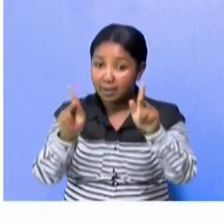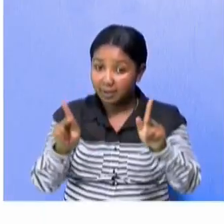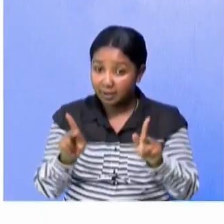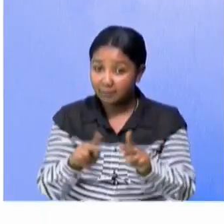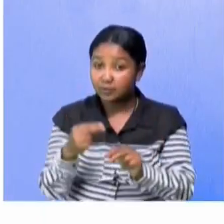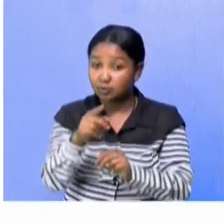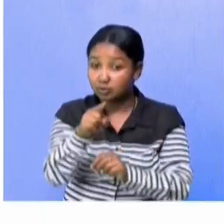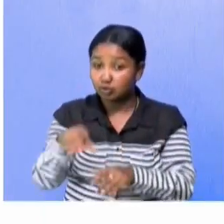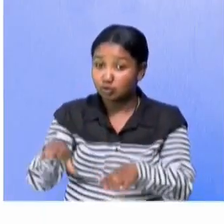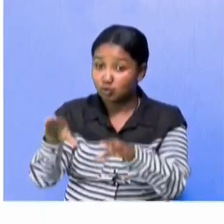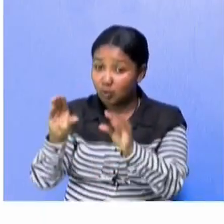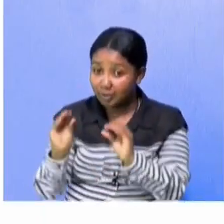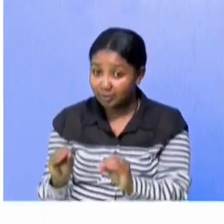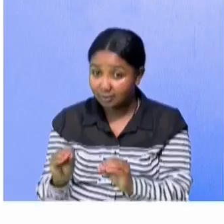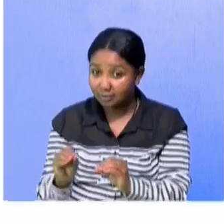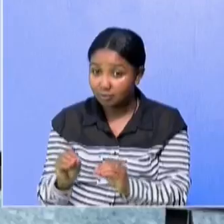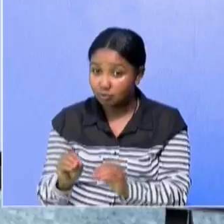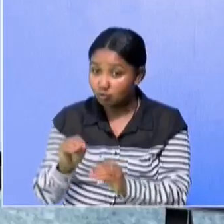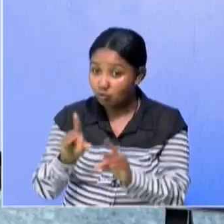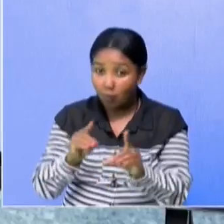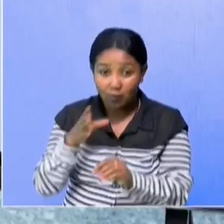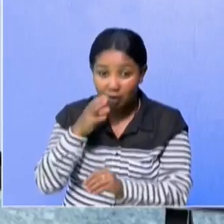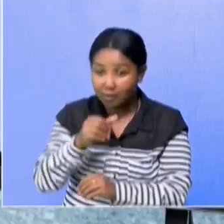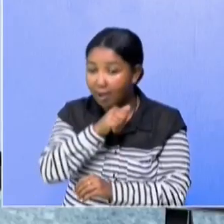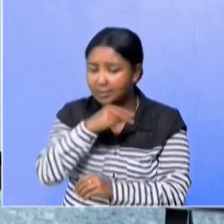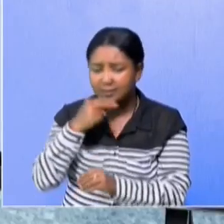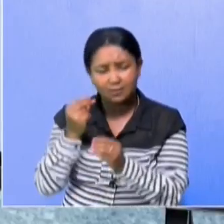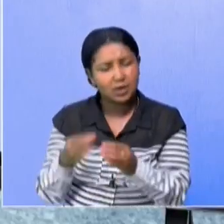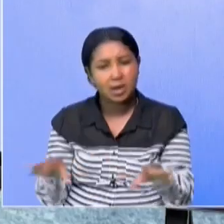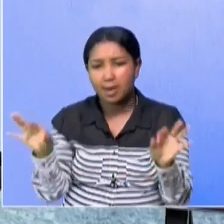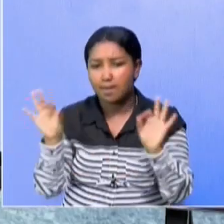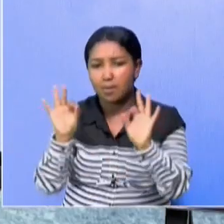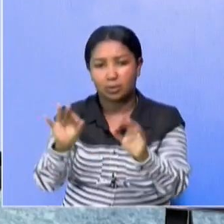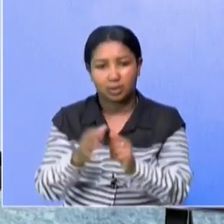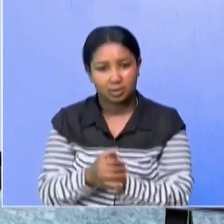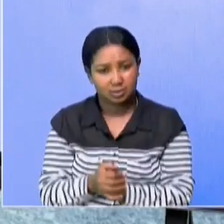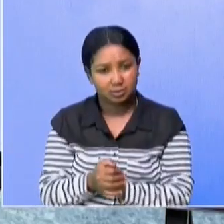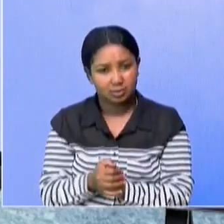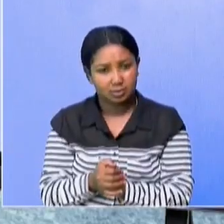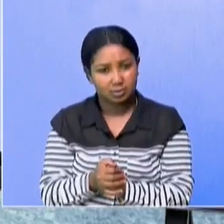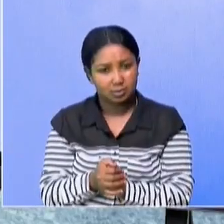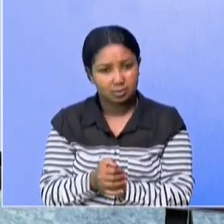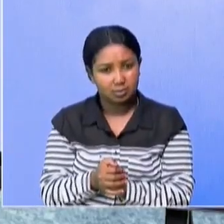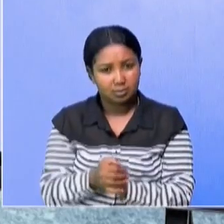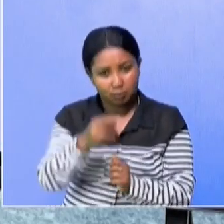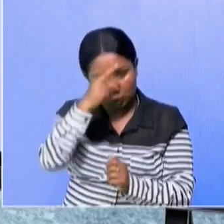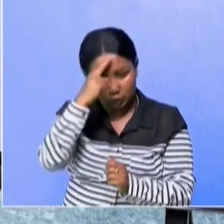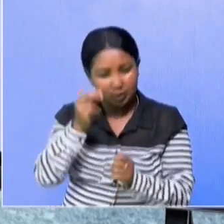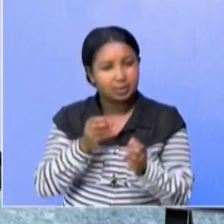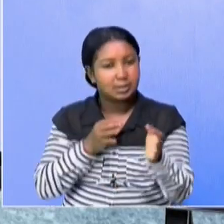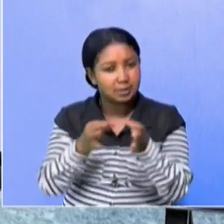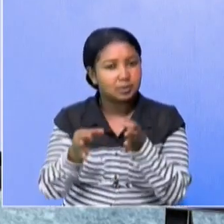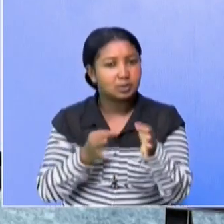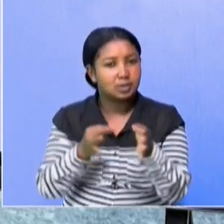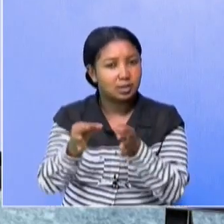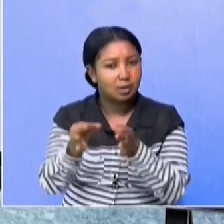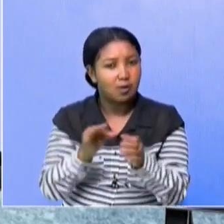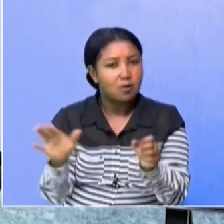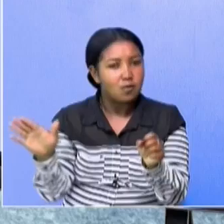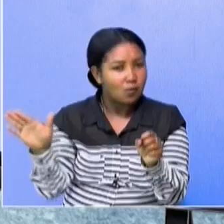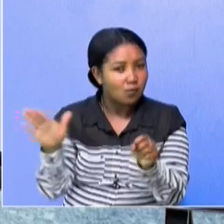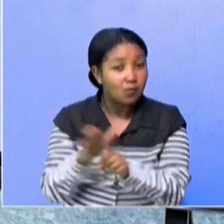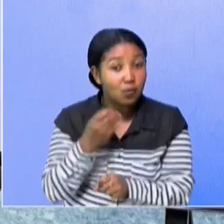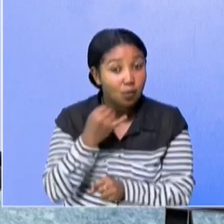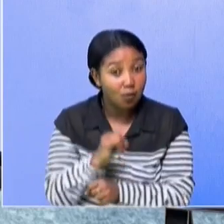forget adjectives are very important. Yeah, that's why we are talking about description. Descriptions are there full of